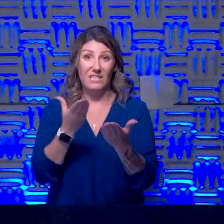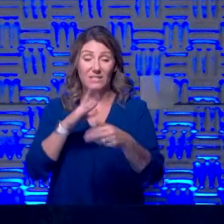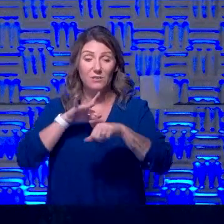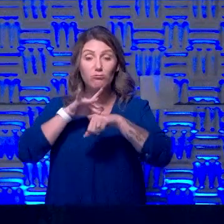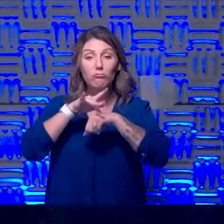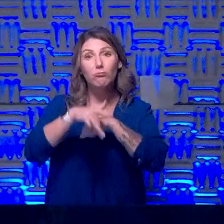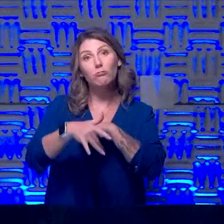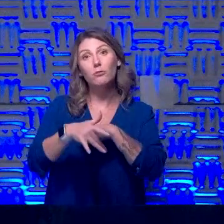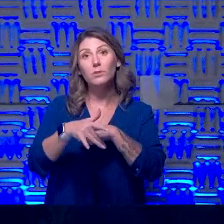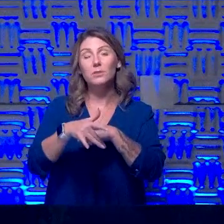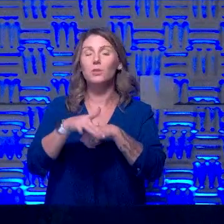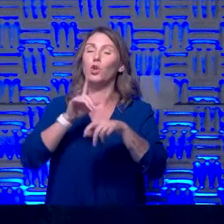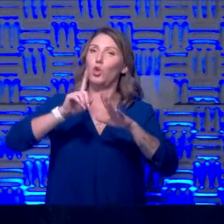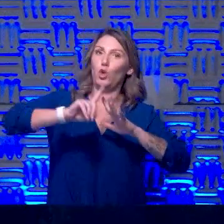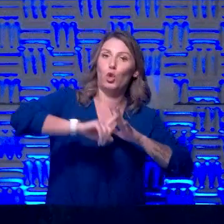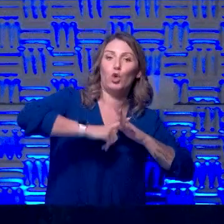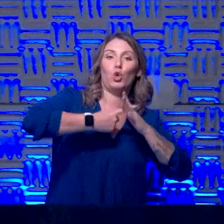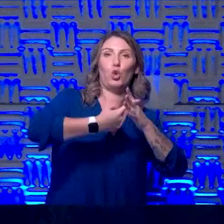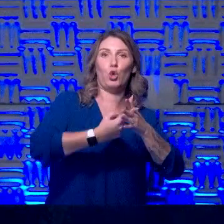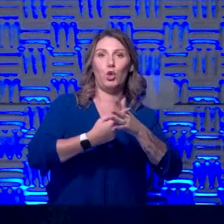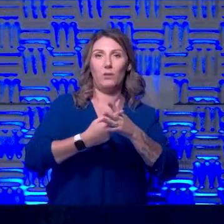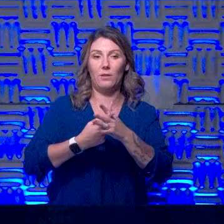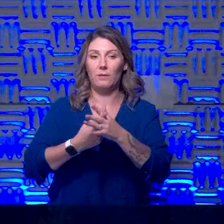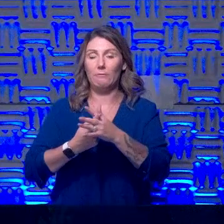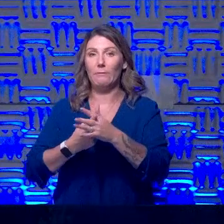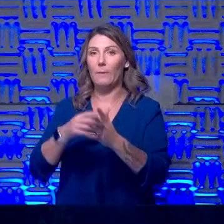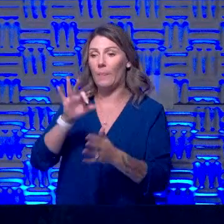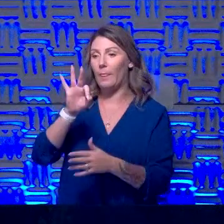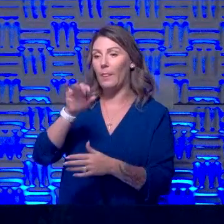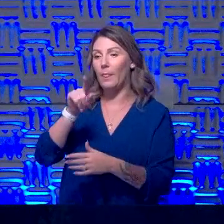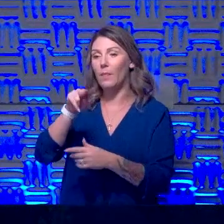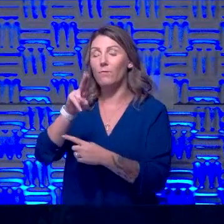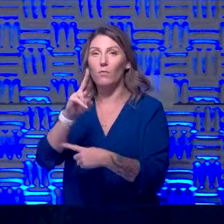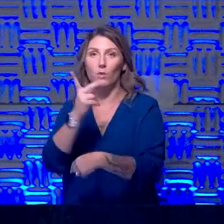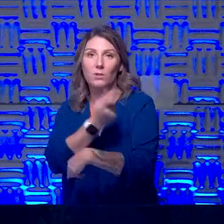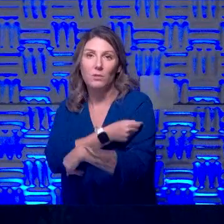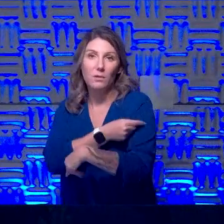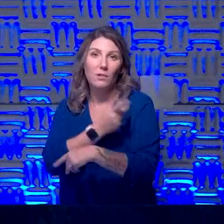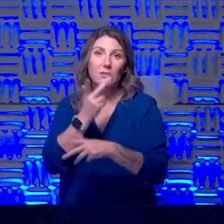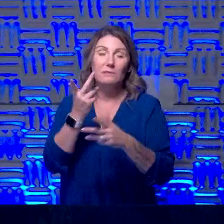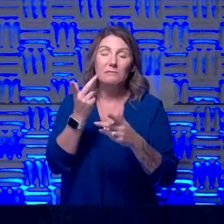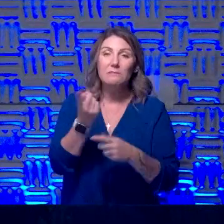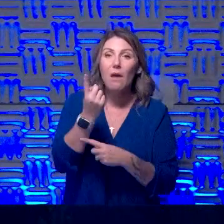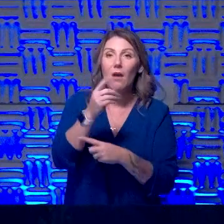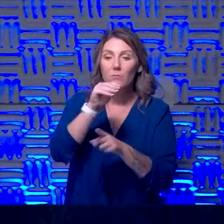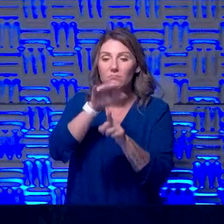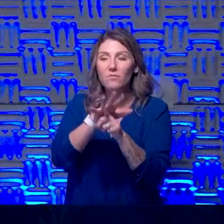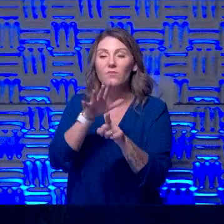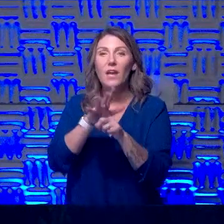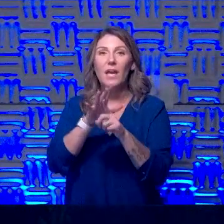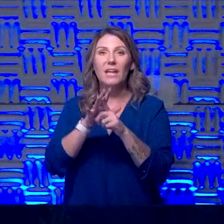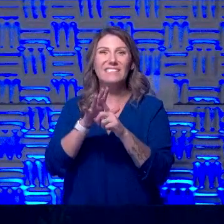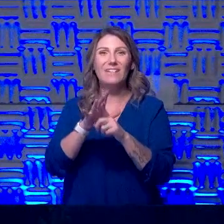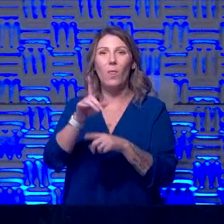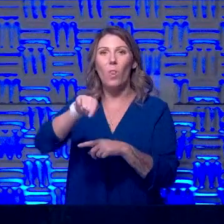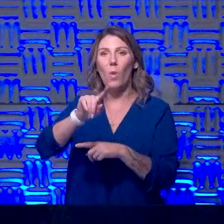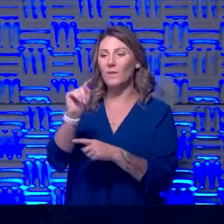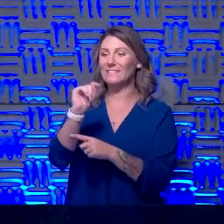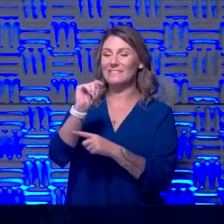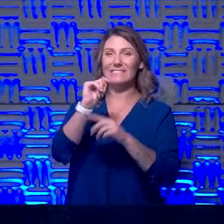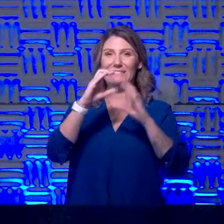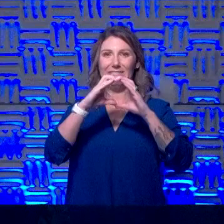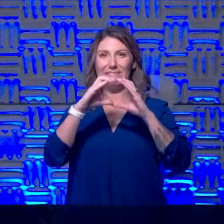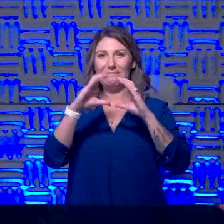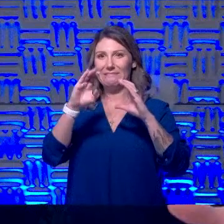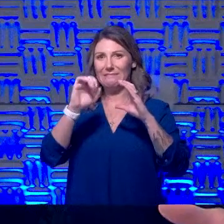early, very preliminary, that even influenza vaccines may offer some effect to help memory T cells around COVID. And so